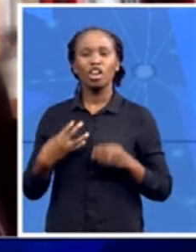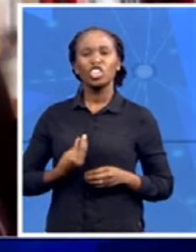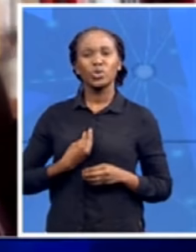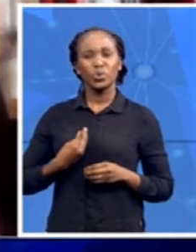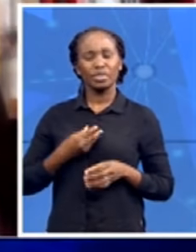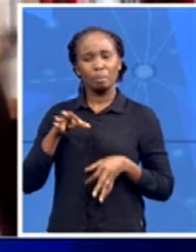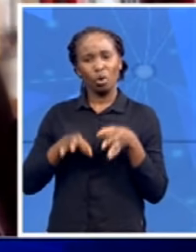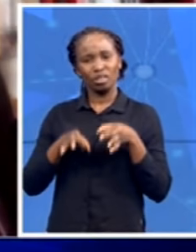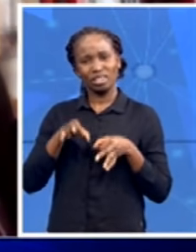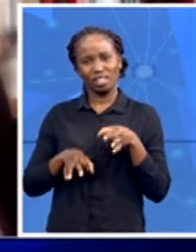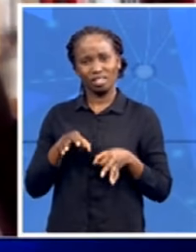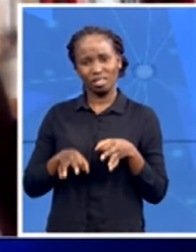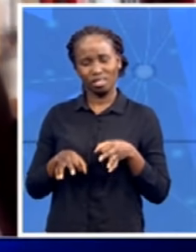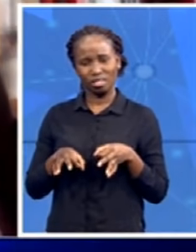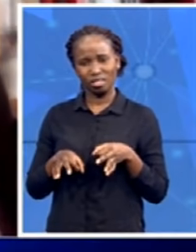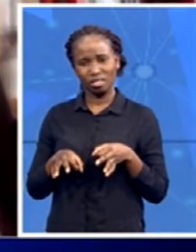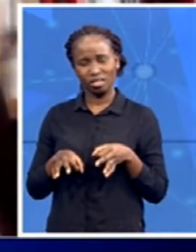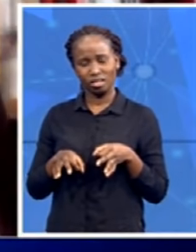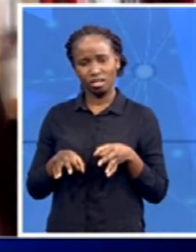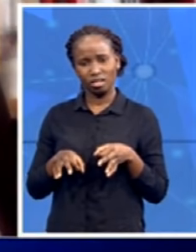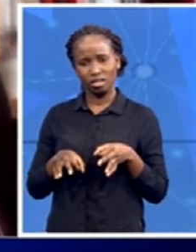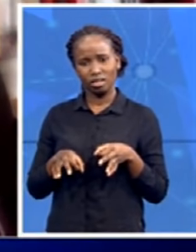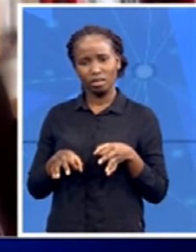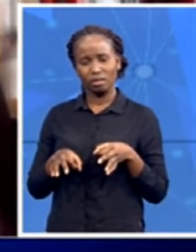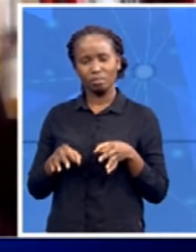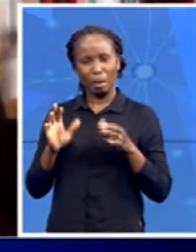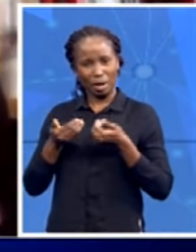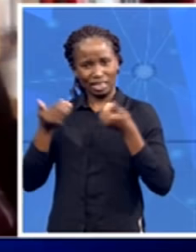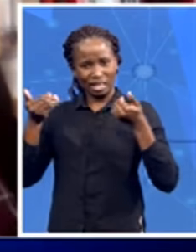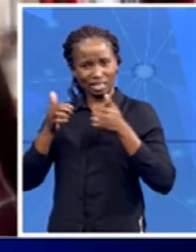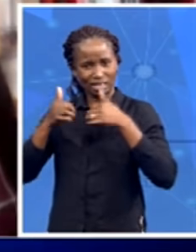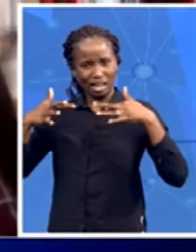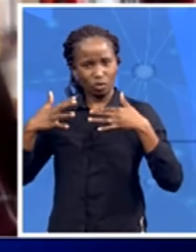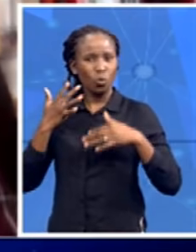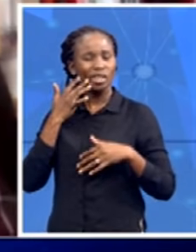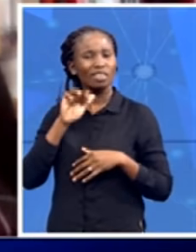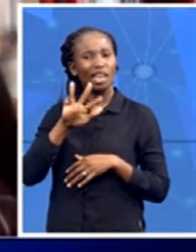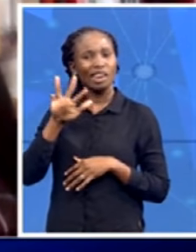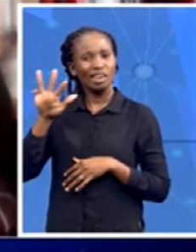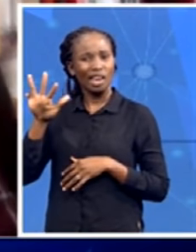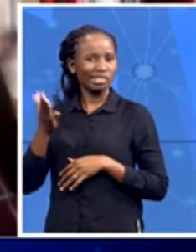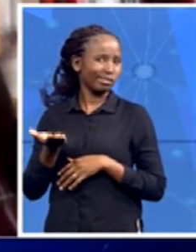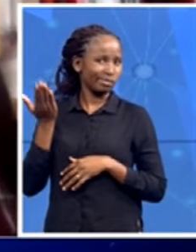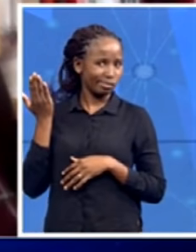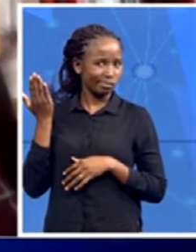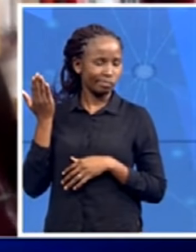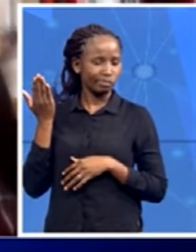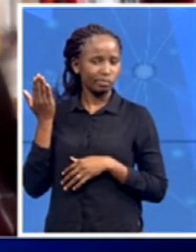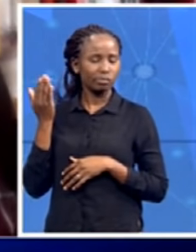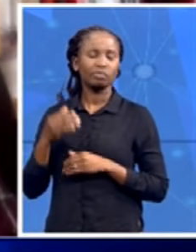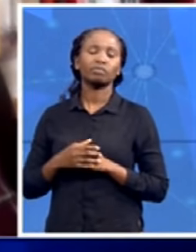which started in 1999 when young people started to withdraw